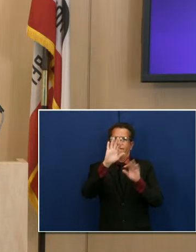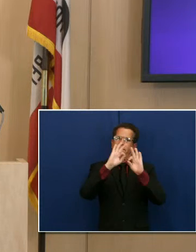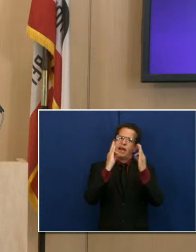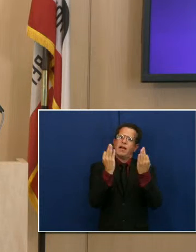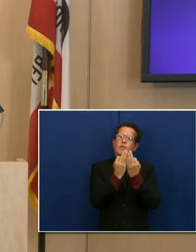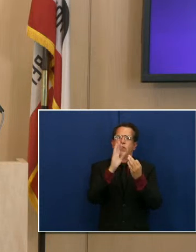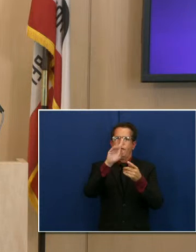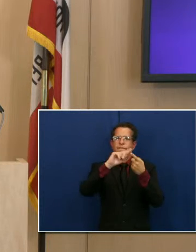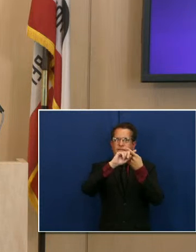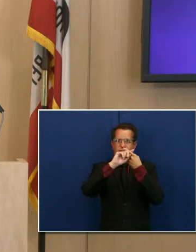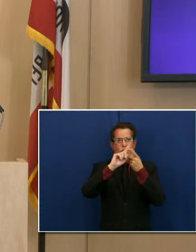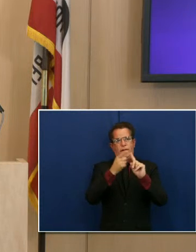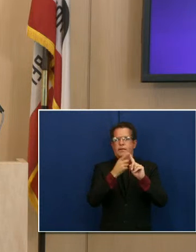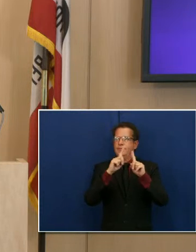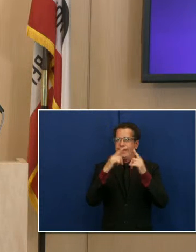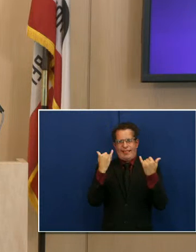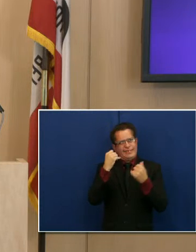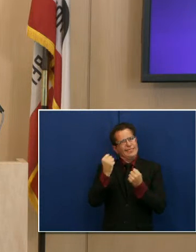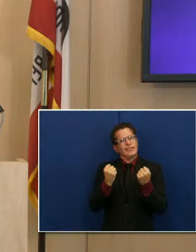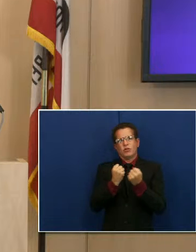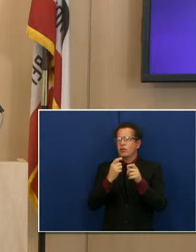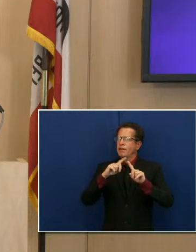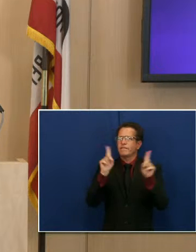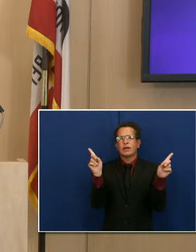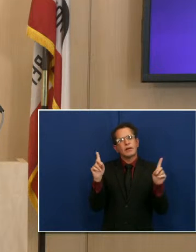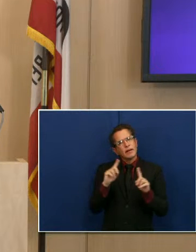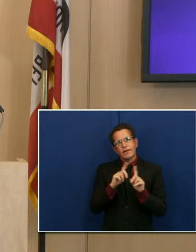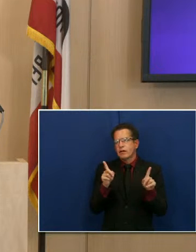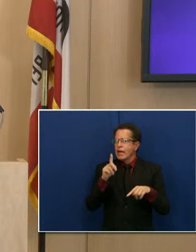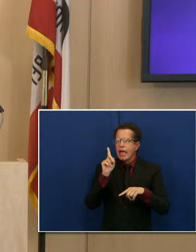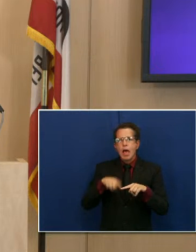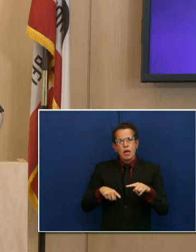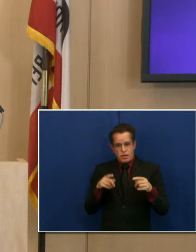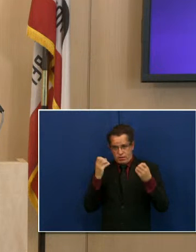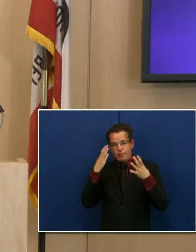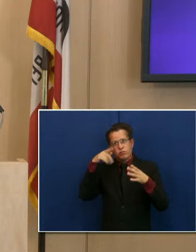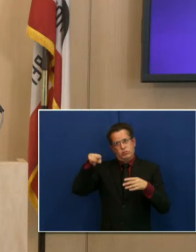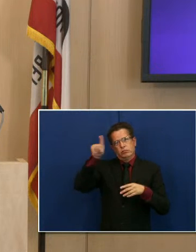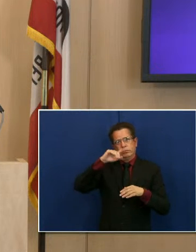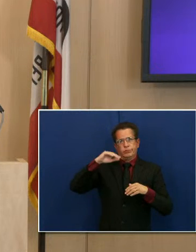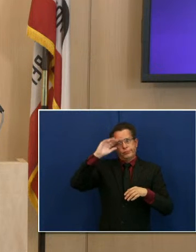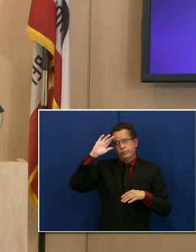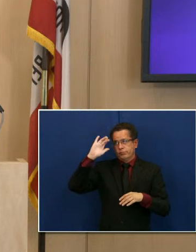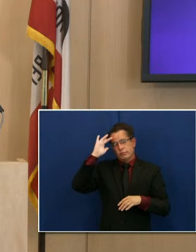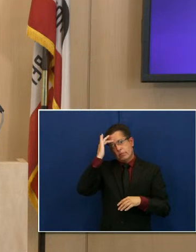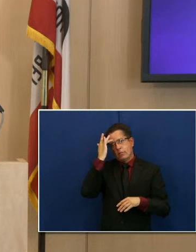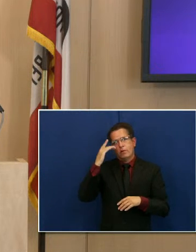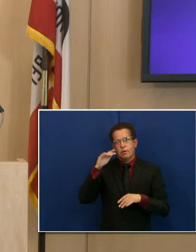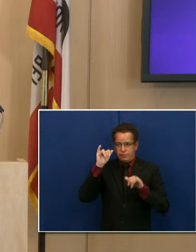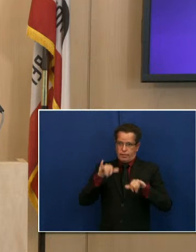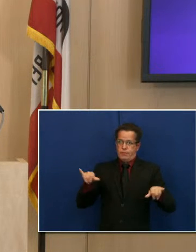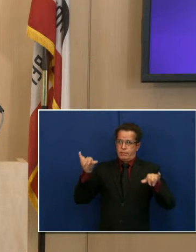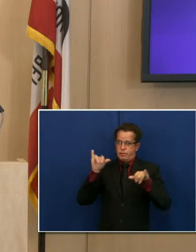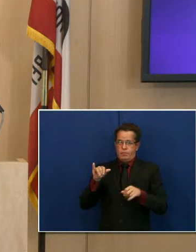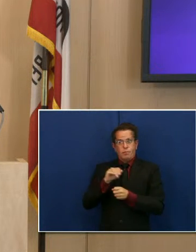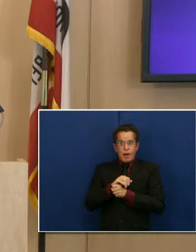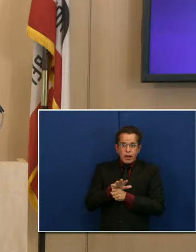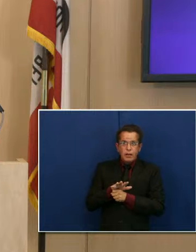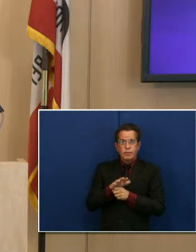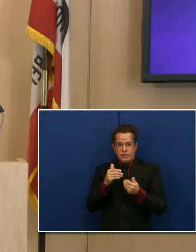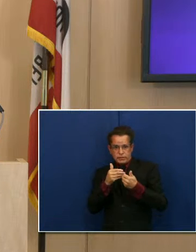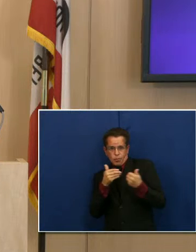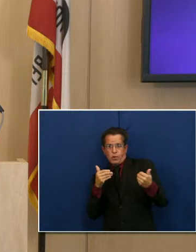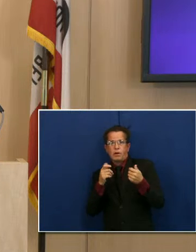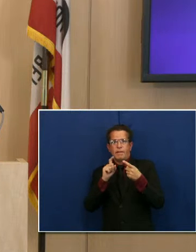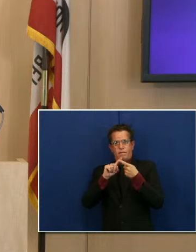this year, things will be different. Many people are tired of the pandemic, we are certainly aware of that, and tired of being